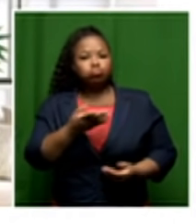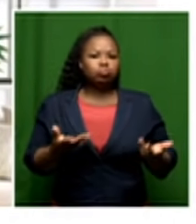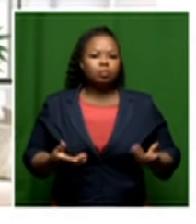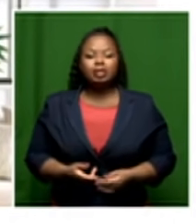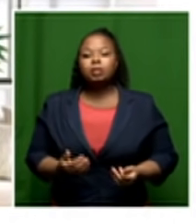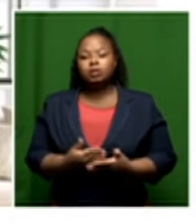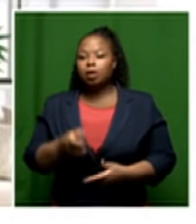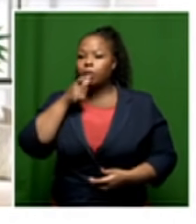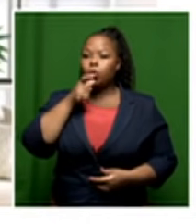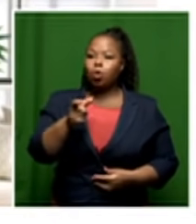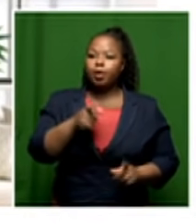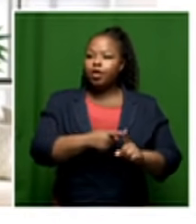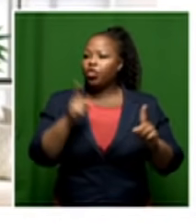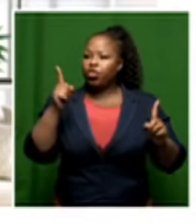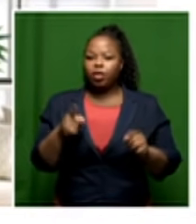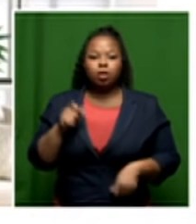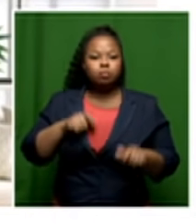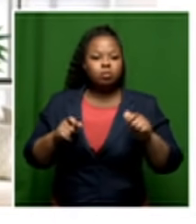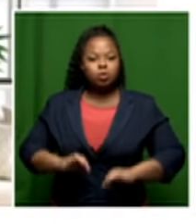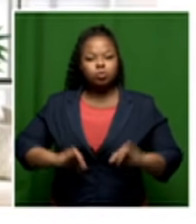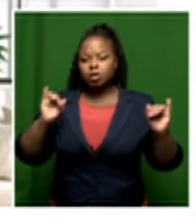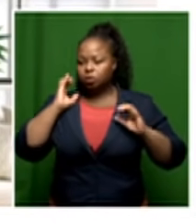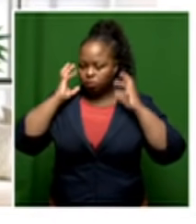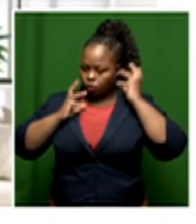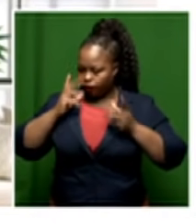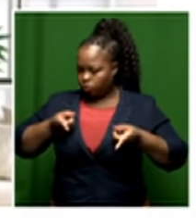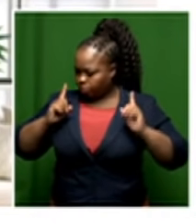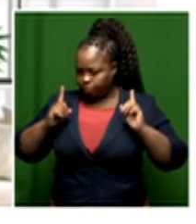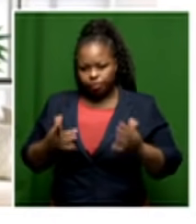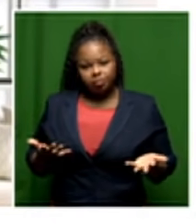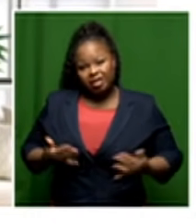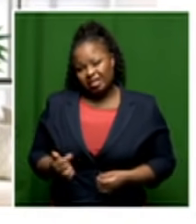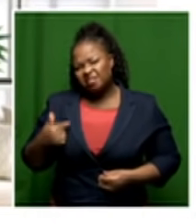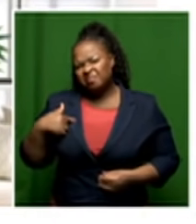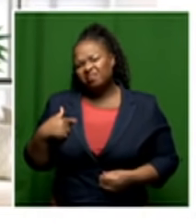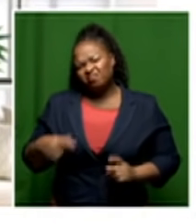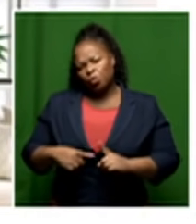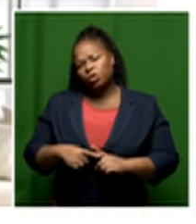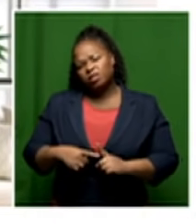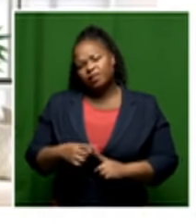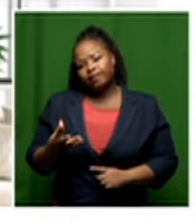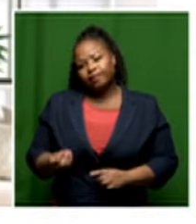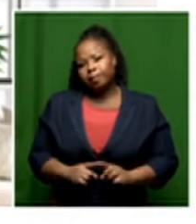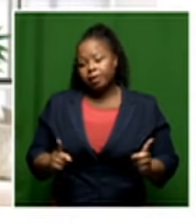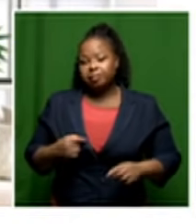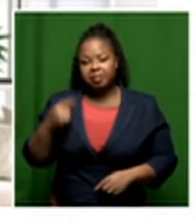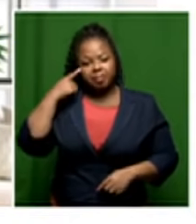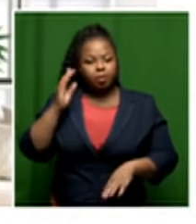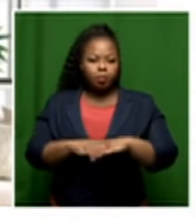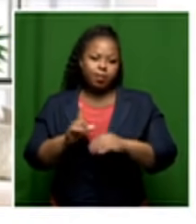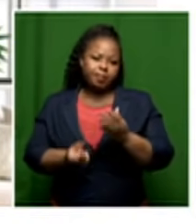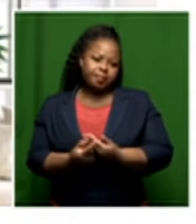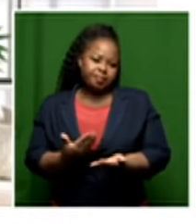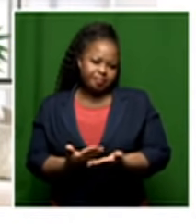confused a lot of people. And so, I'm optimistic, but I think, more could have been done.